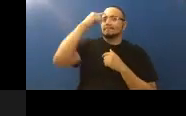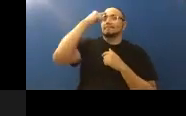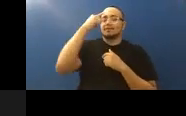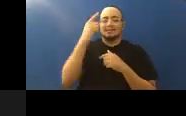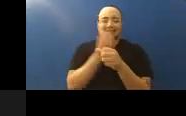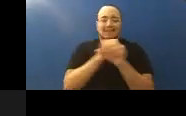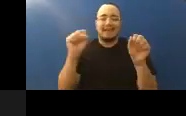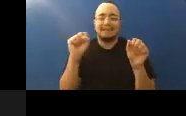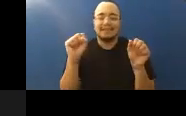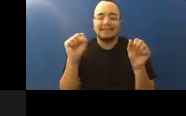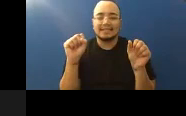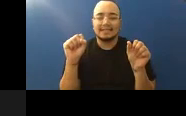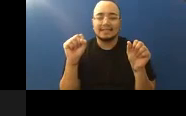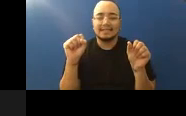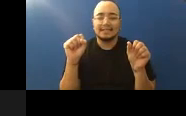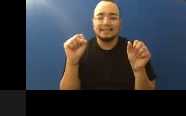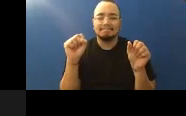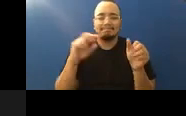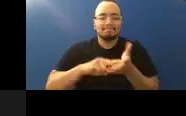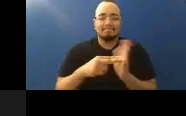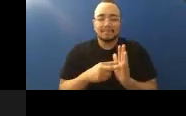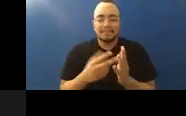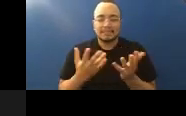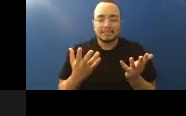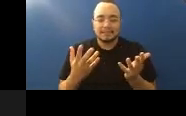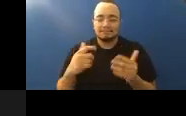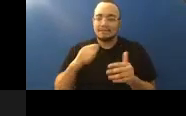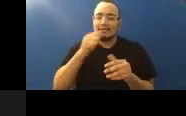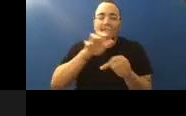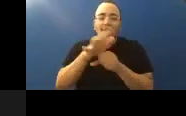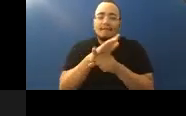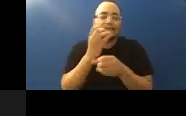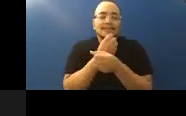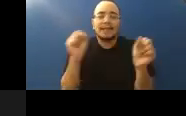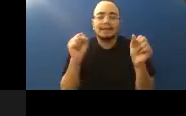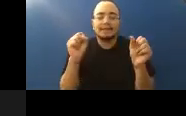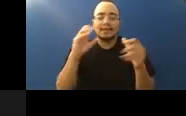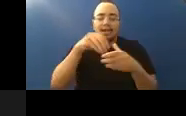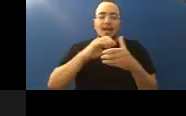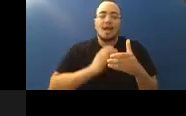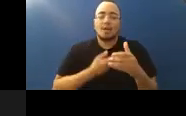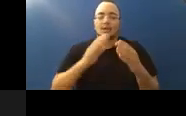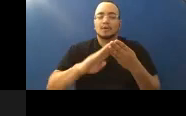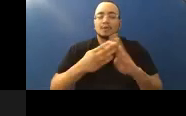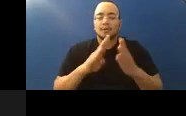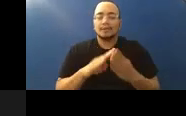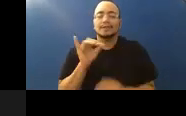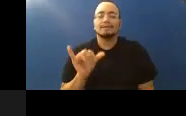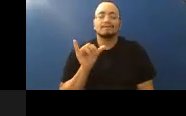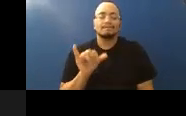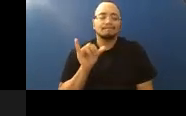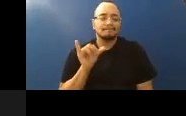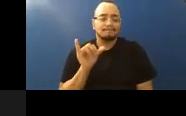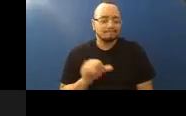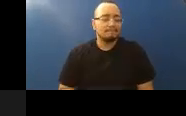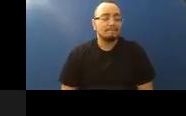right? And just how much we lack it in our communities. And then when I